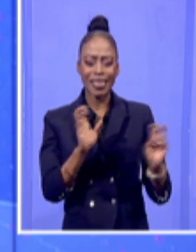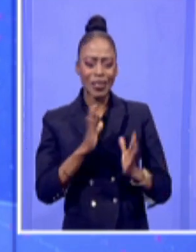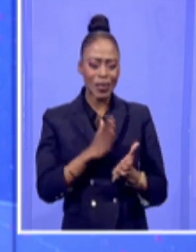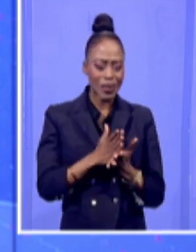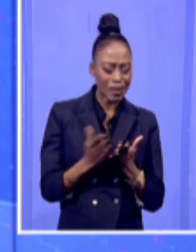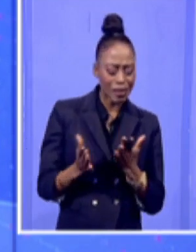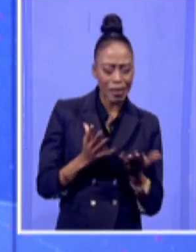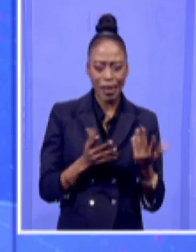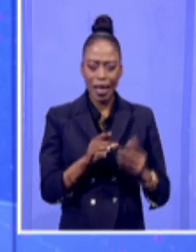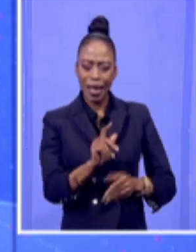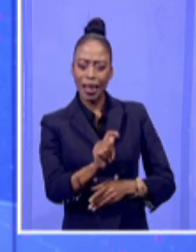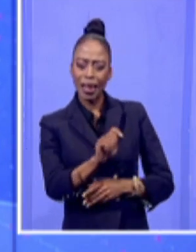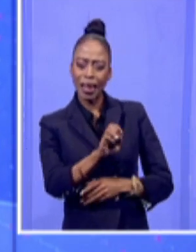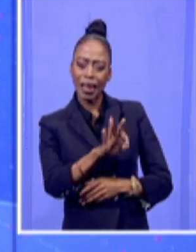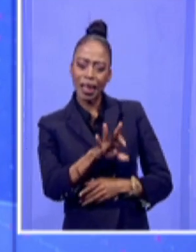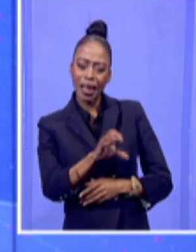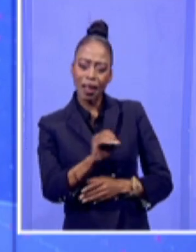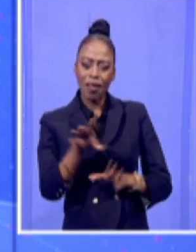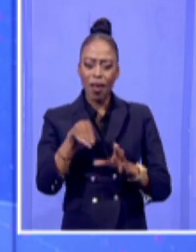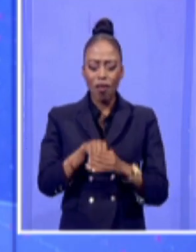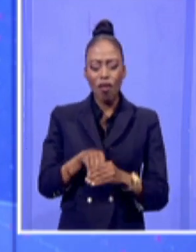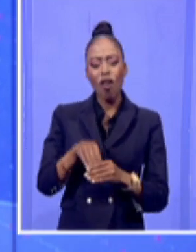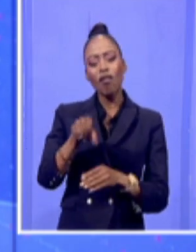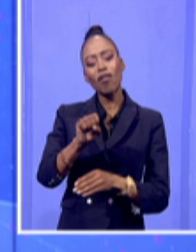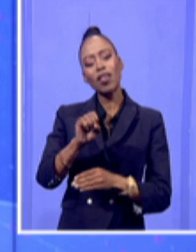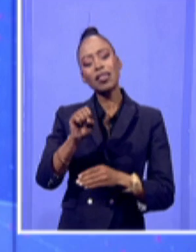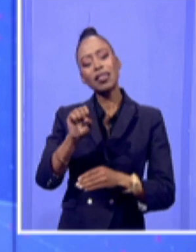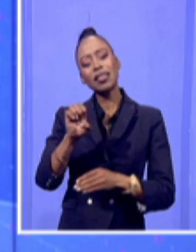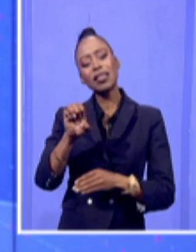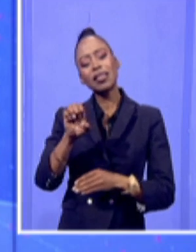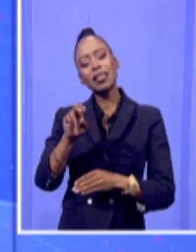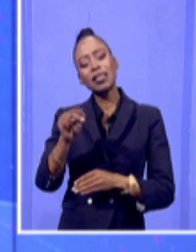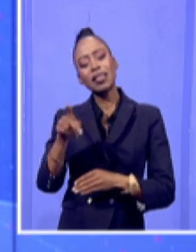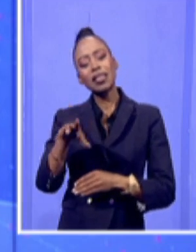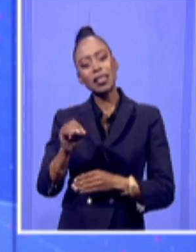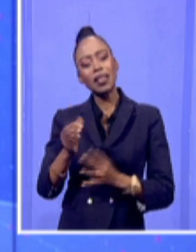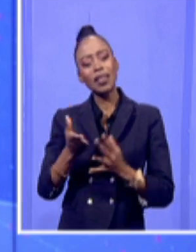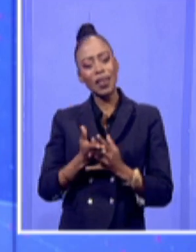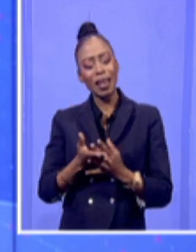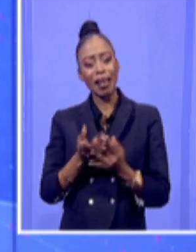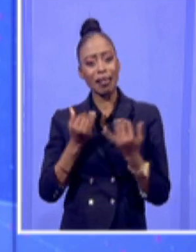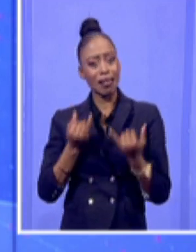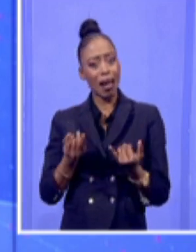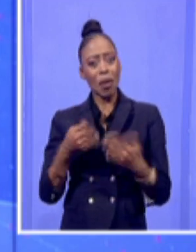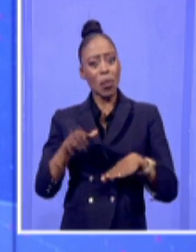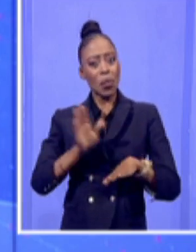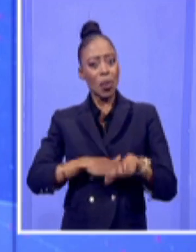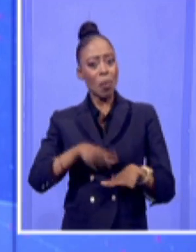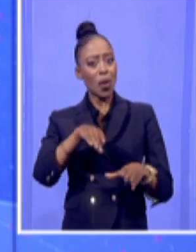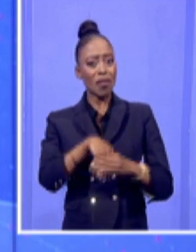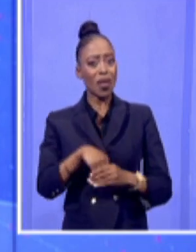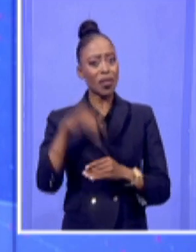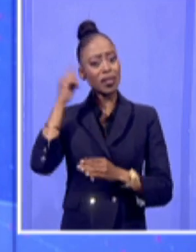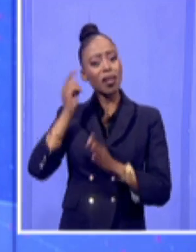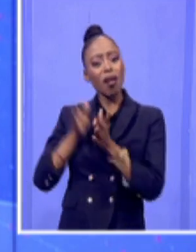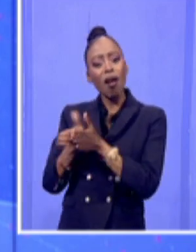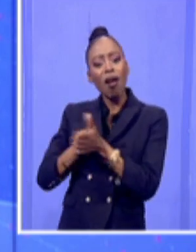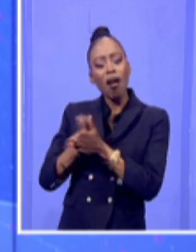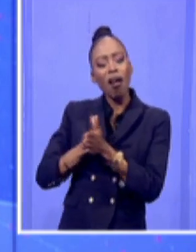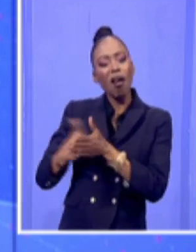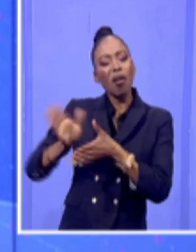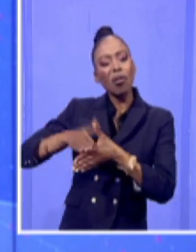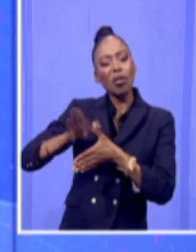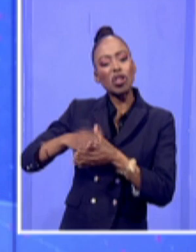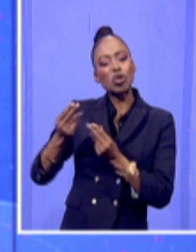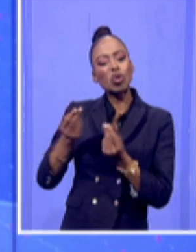Advocate Malesela Teffo is still part of the Senzo Meyiwa trial, and now some clarity that he really isn't. What do you think the motivation is behind this